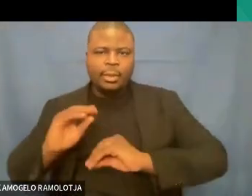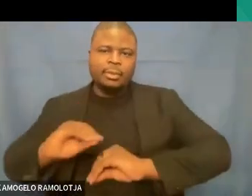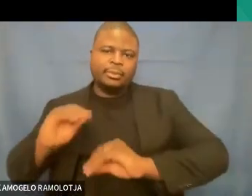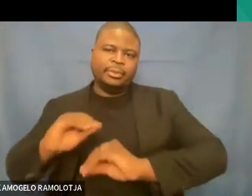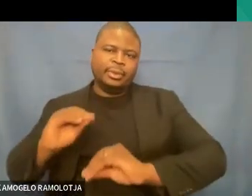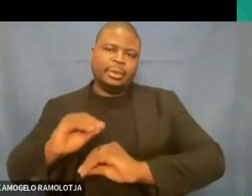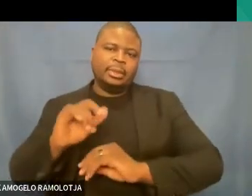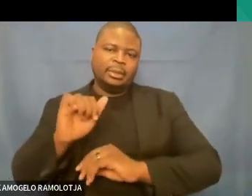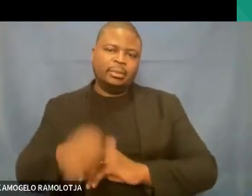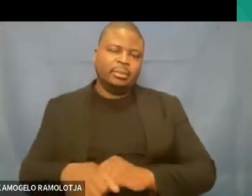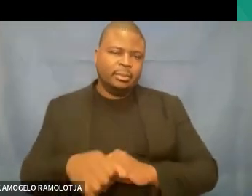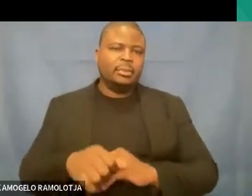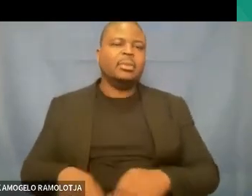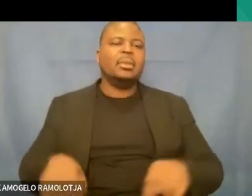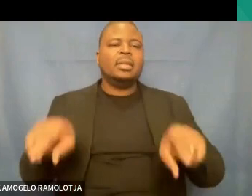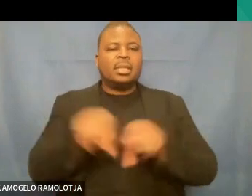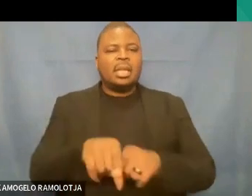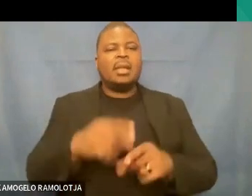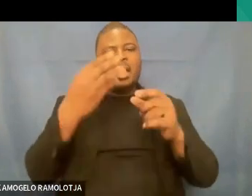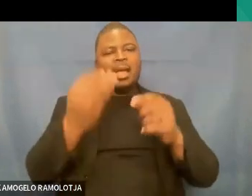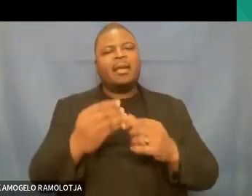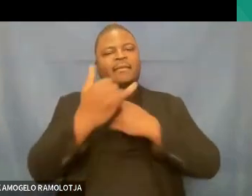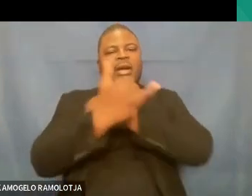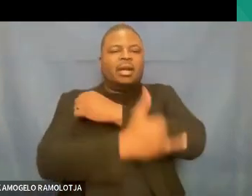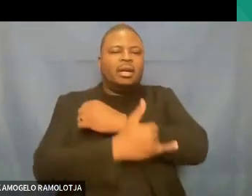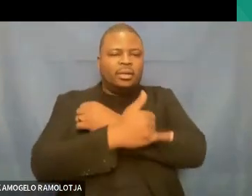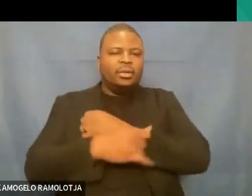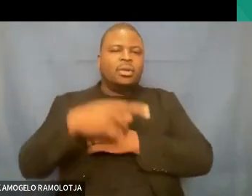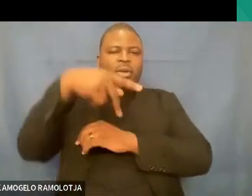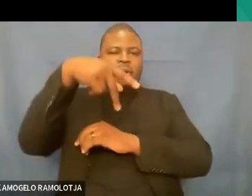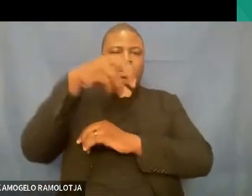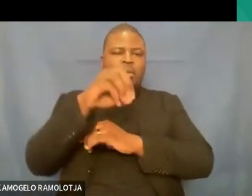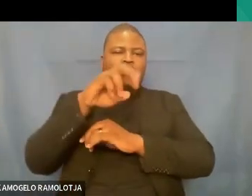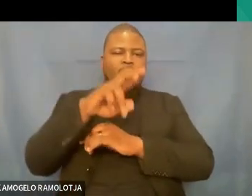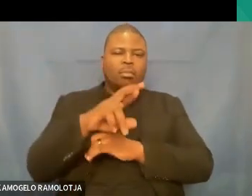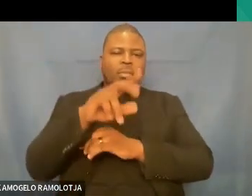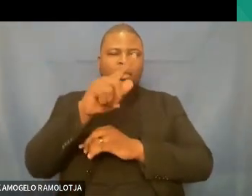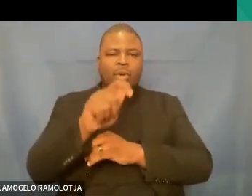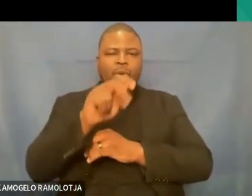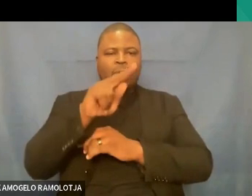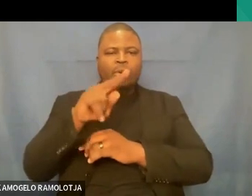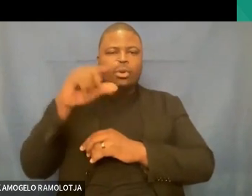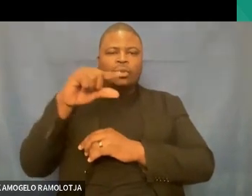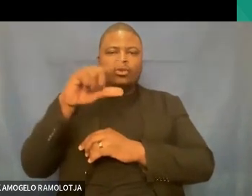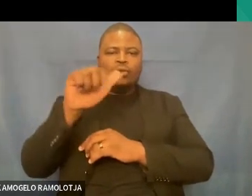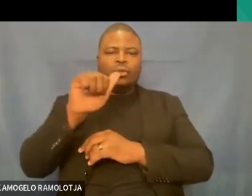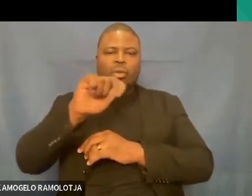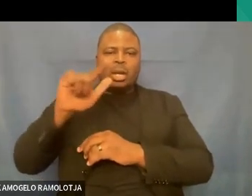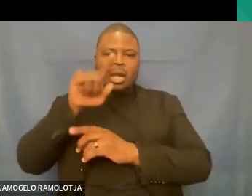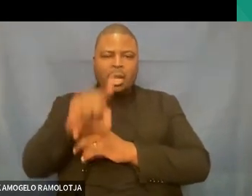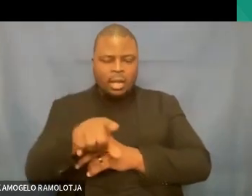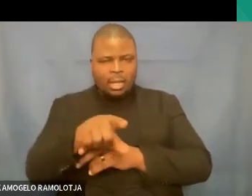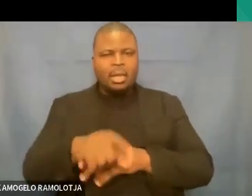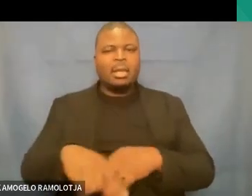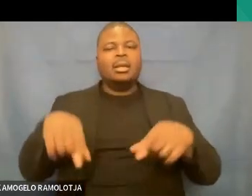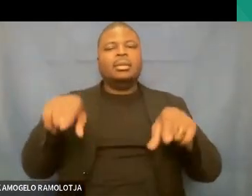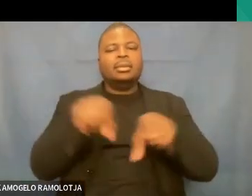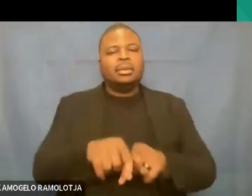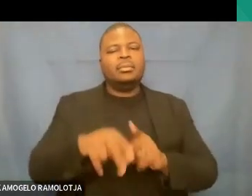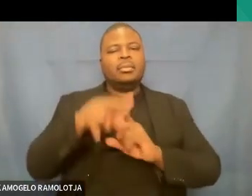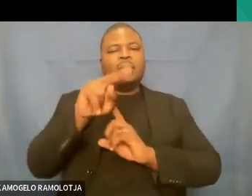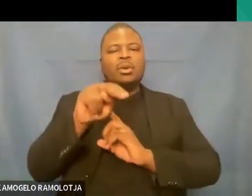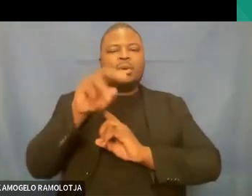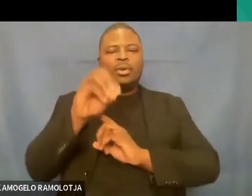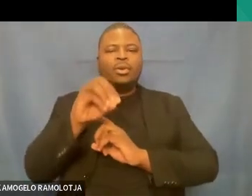substances. And then you also have countries like Portugal and Norway who embed child protection within their harm reduction services, where young people, or